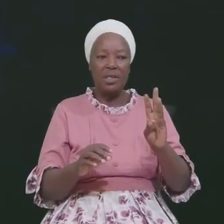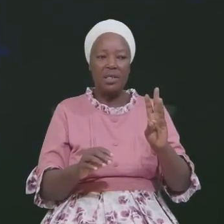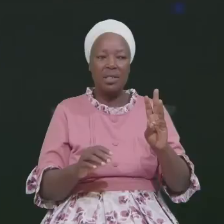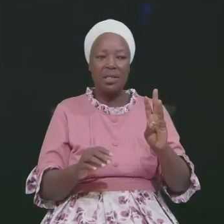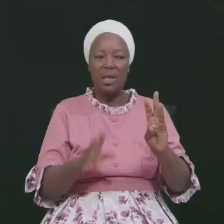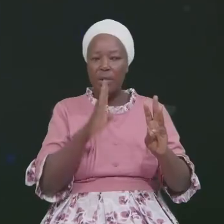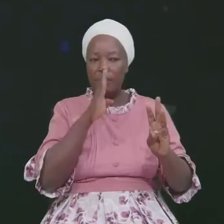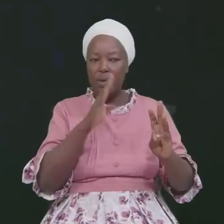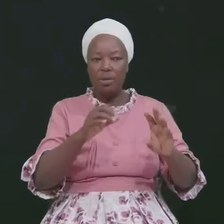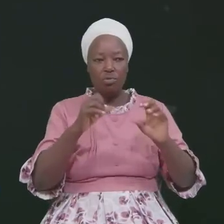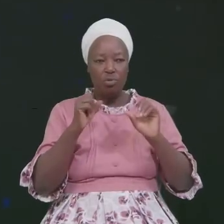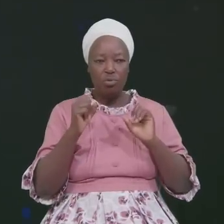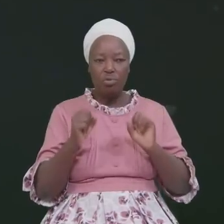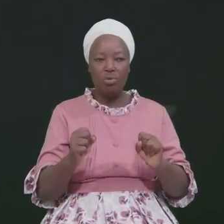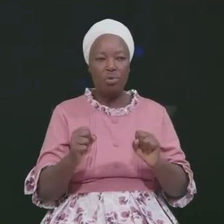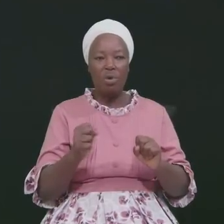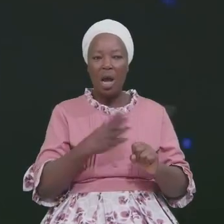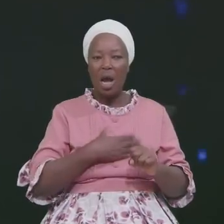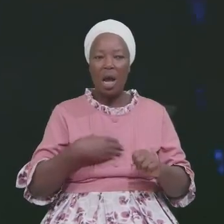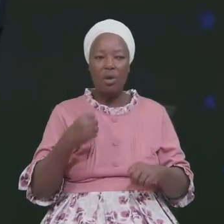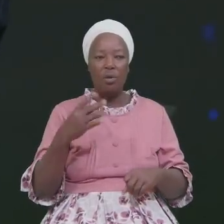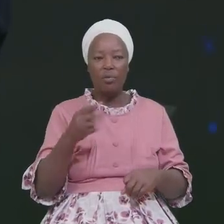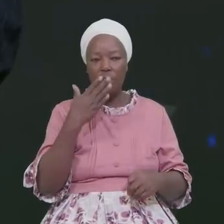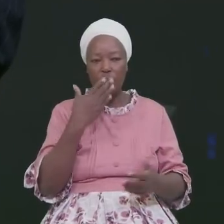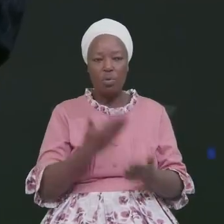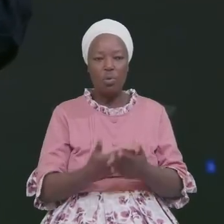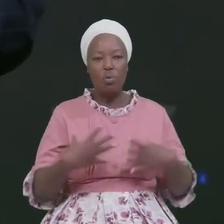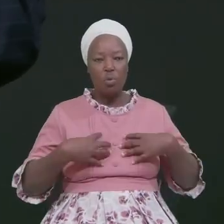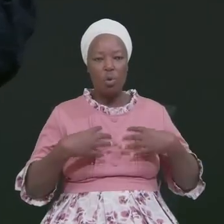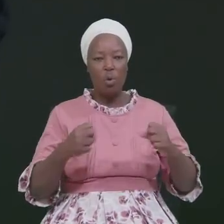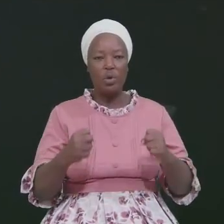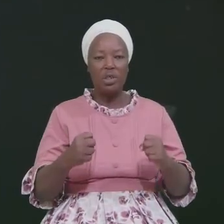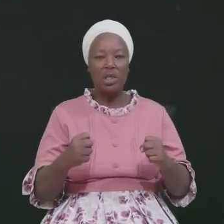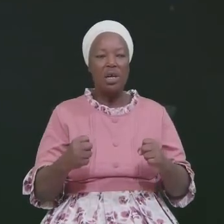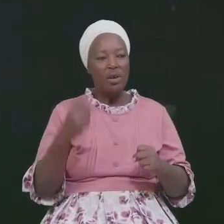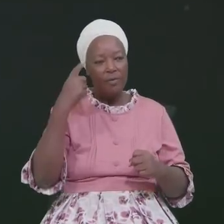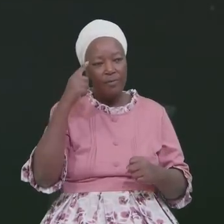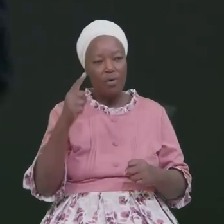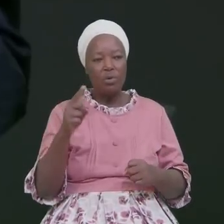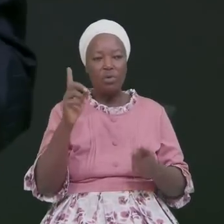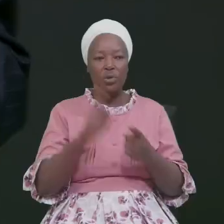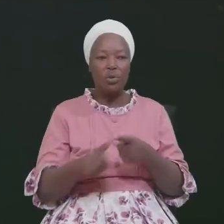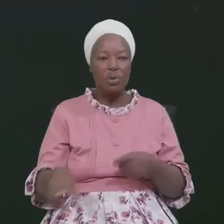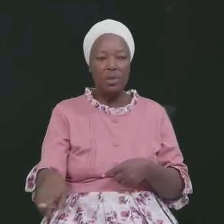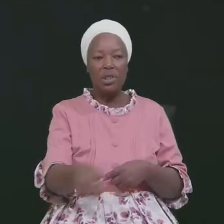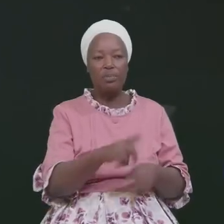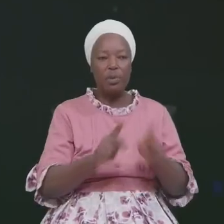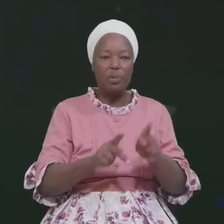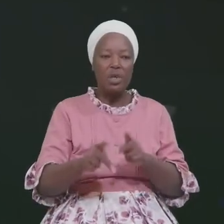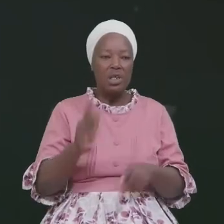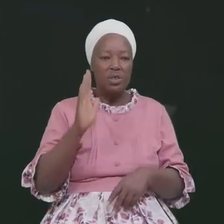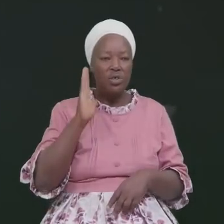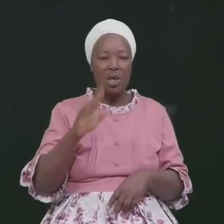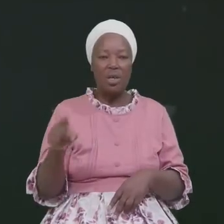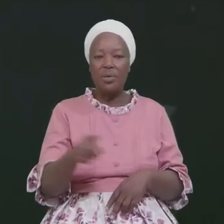be strong and of a good courage. For unto these people shalt